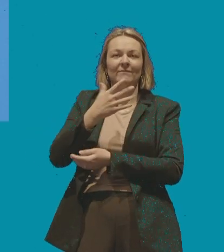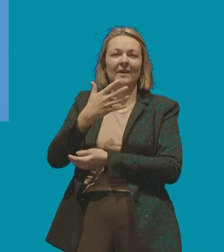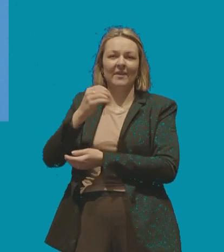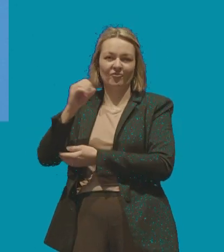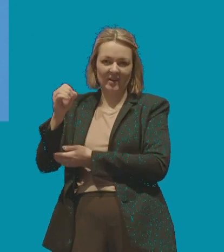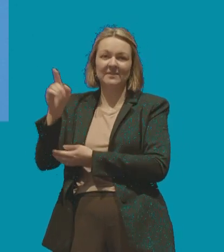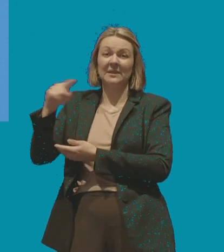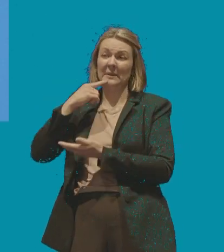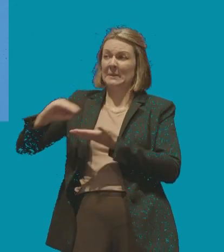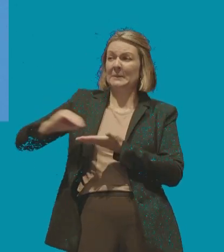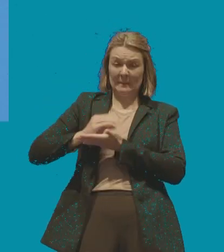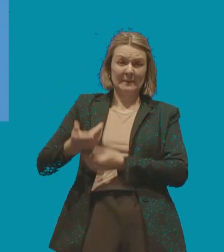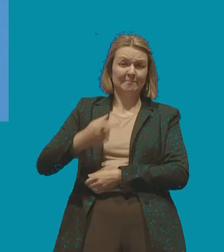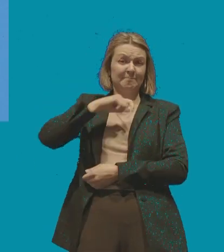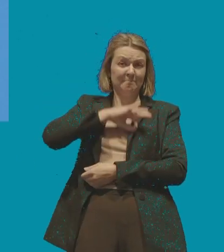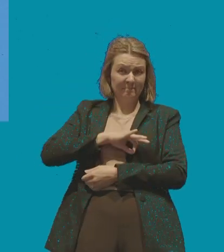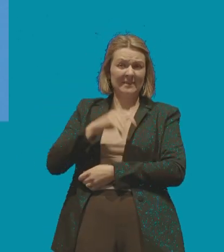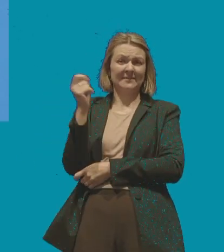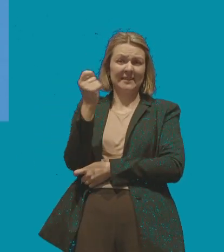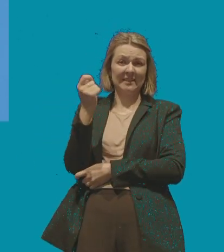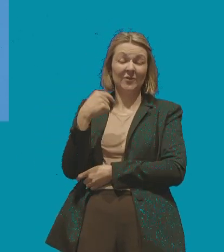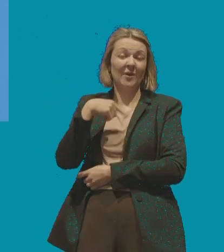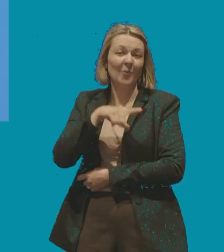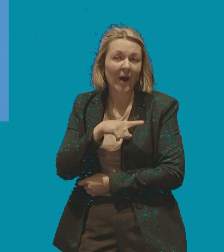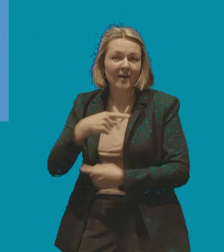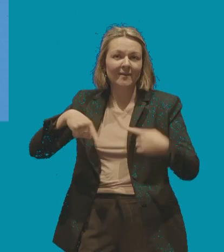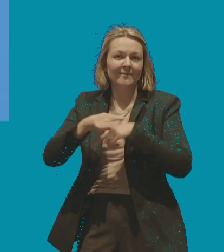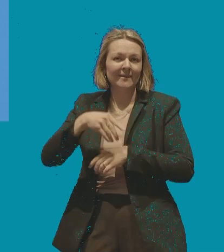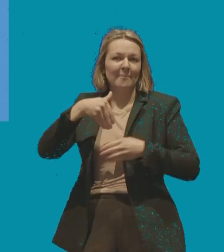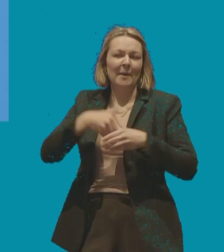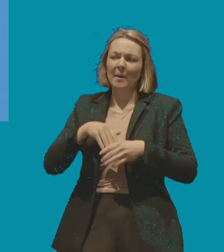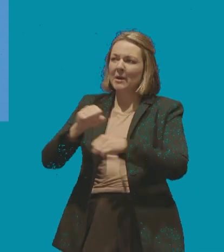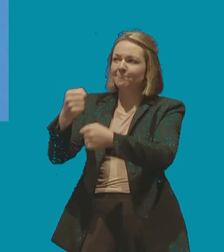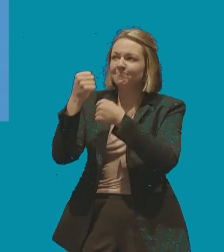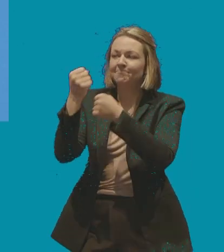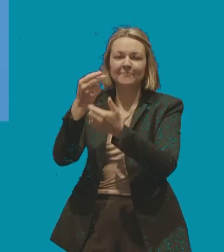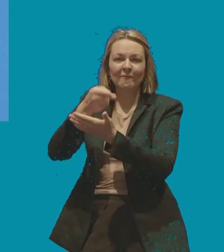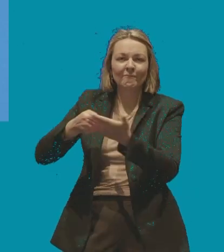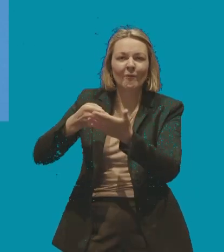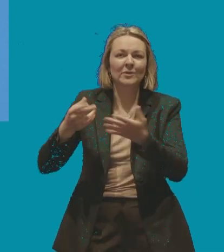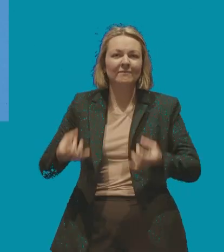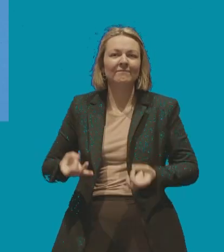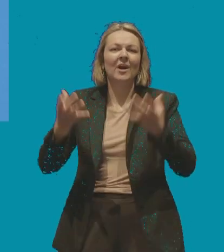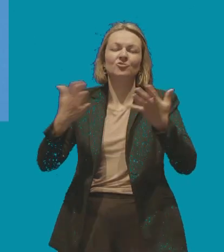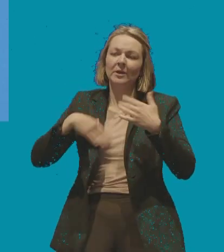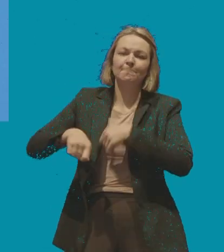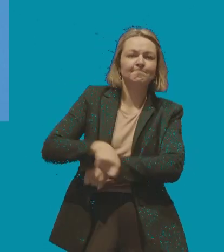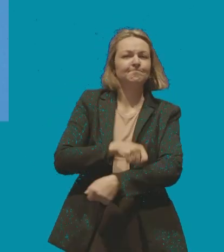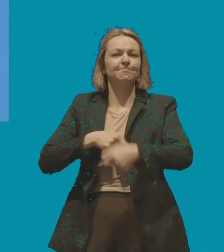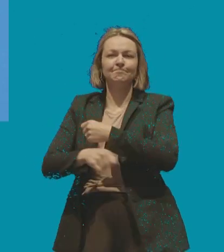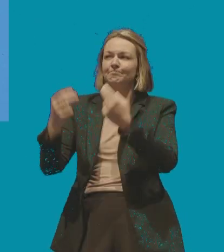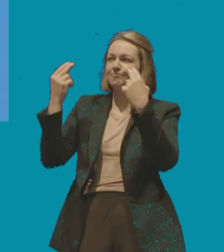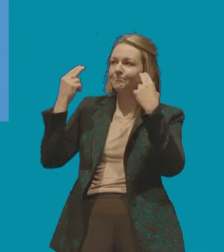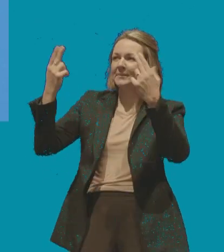happen by accident. It happened because your members campaigned for it, fought for it, voted for action, and took action. And that